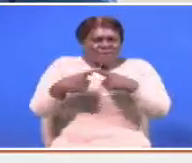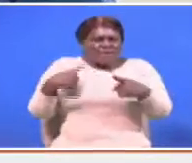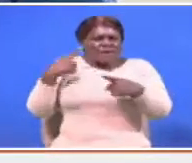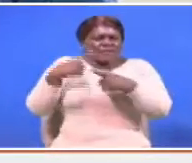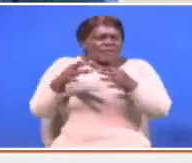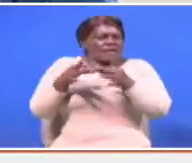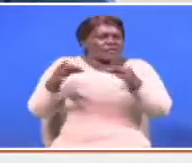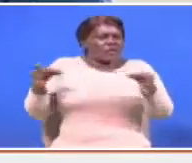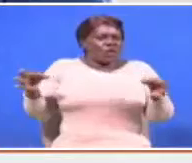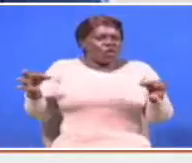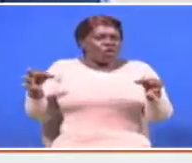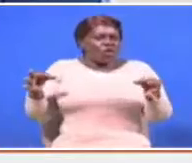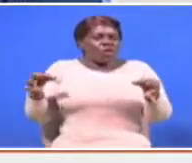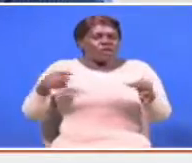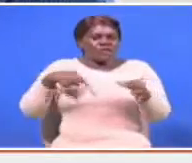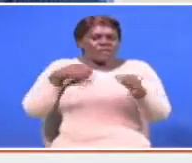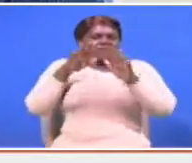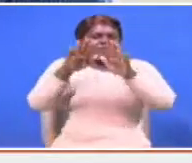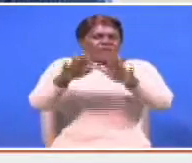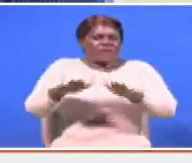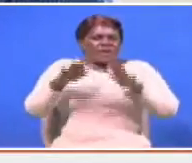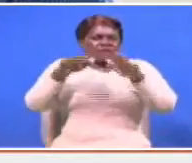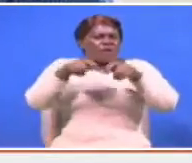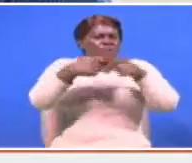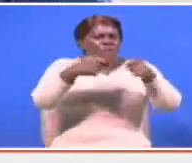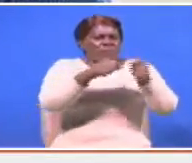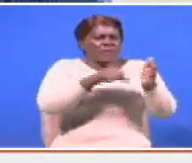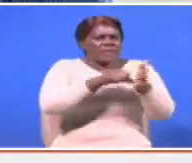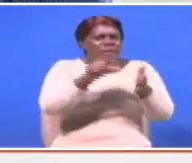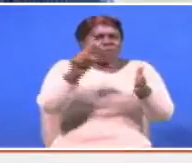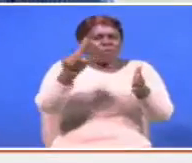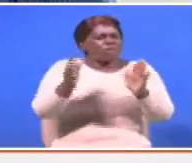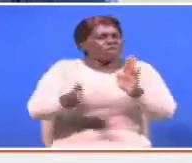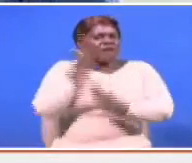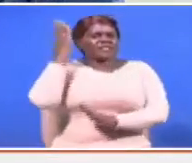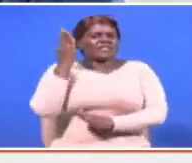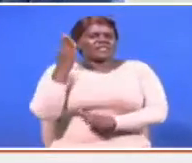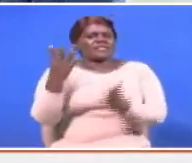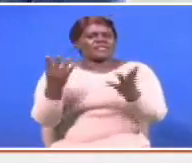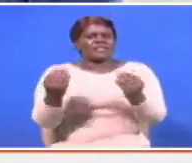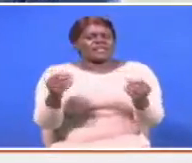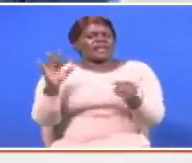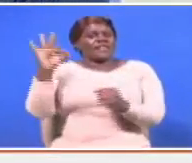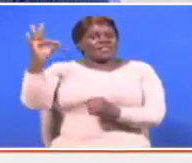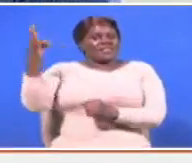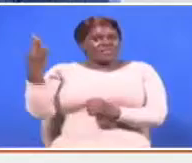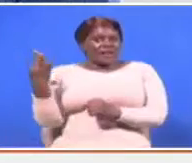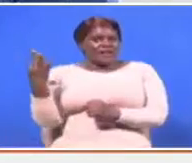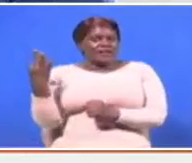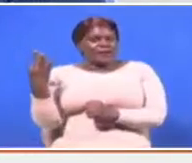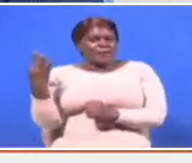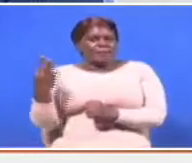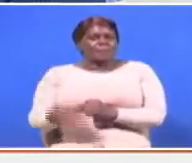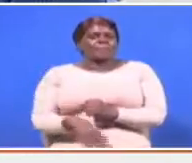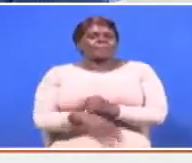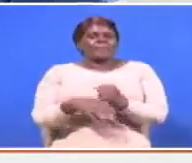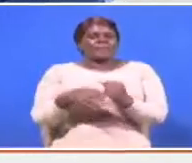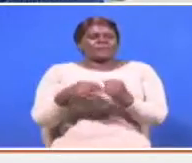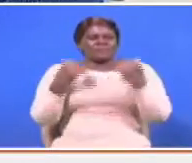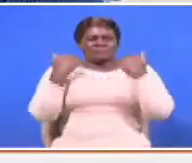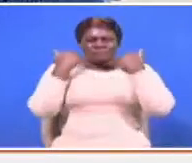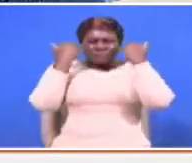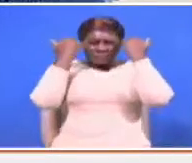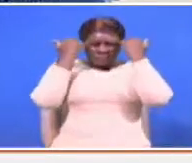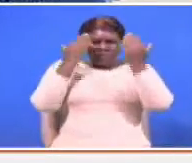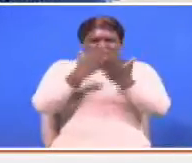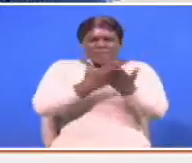time. We have to be very careful. Destroying a brand is just like that. Okay. And thirdly, that the anxiety